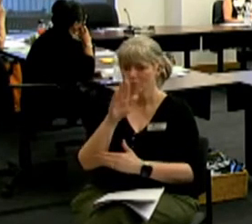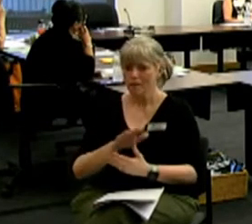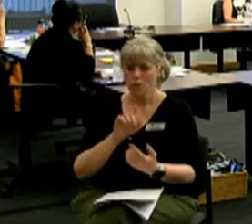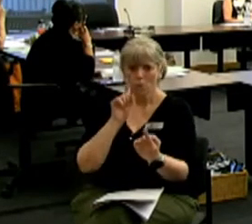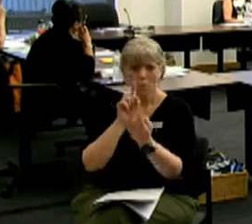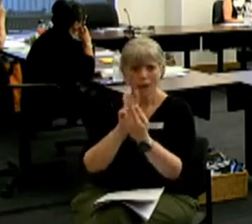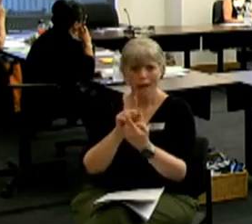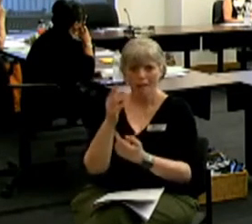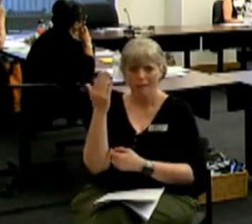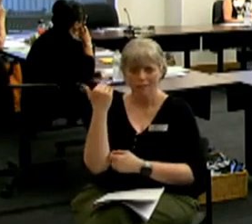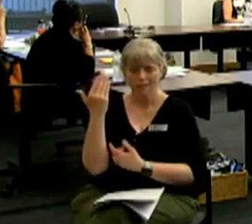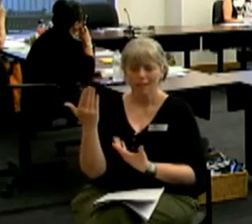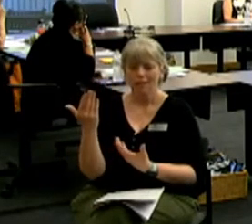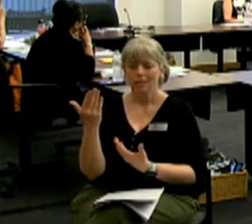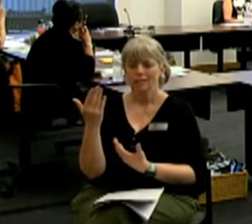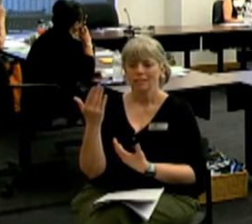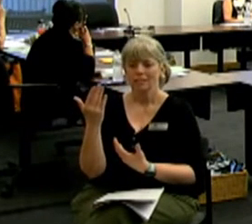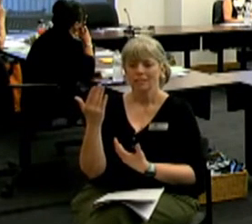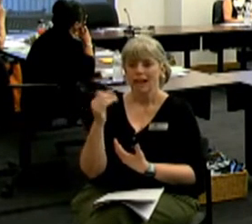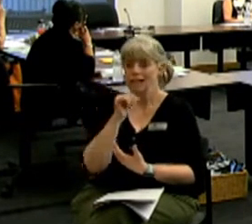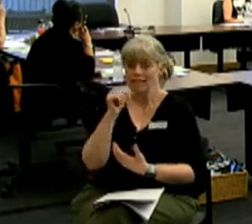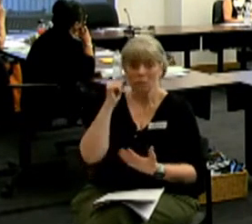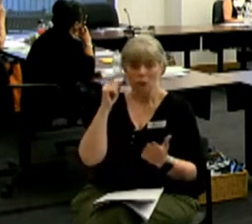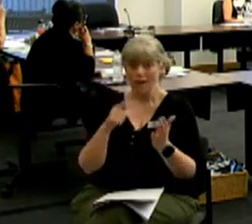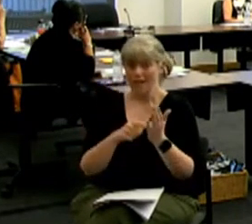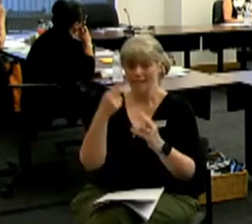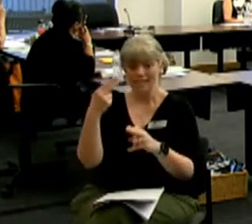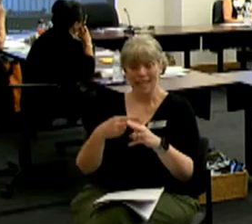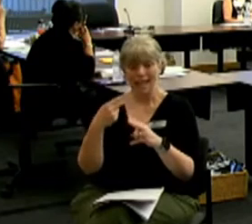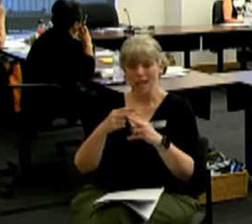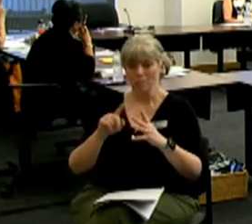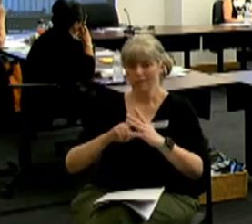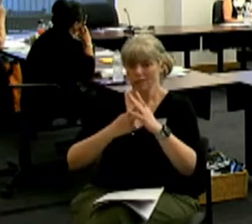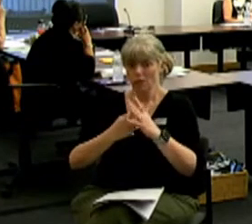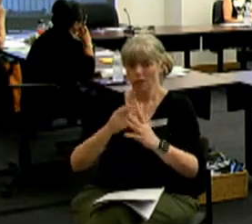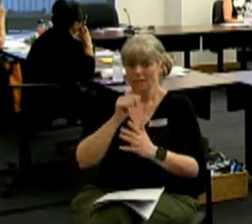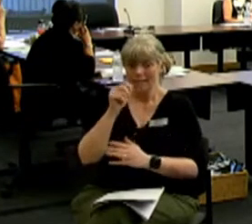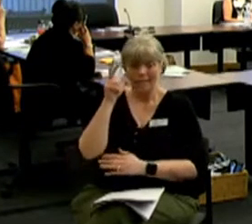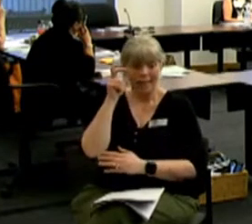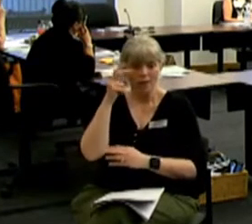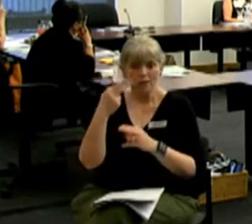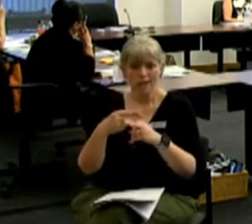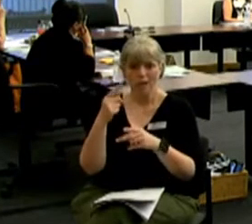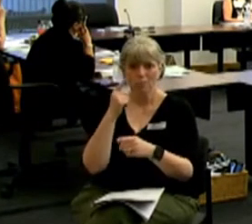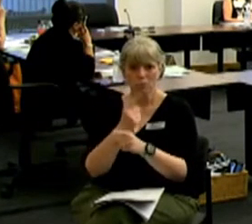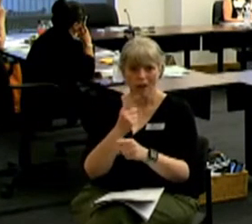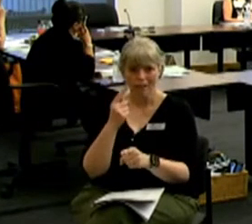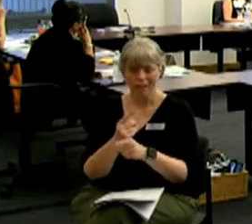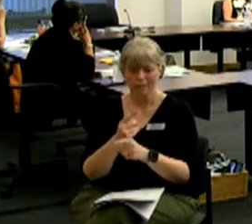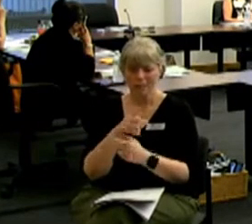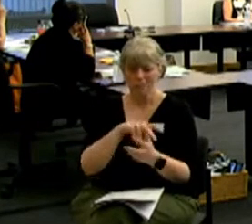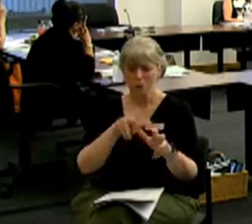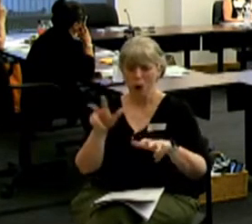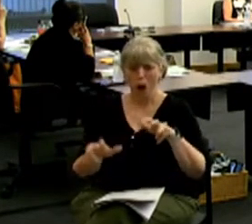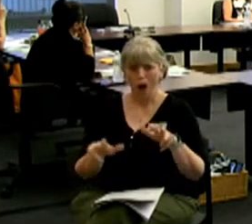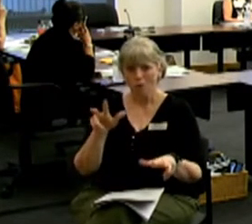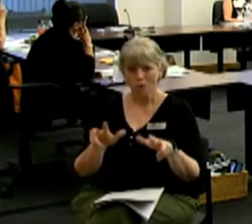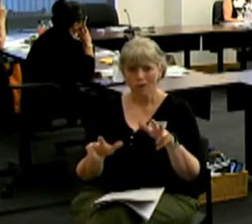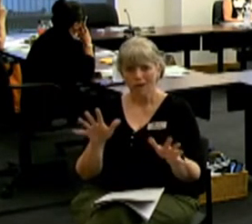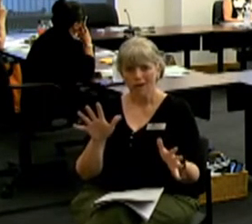the student and didn't recognize the name initially because I didn't hear the name correctly. It was a rather awkward